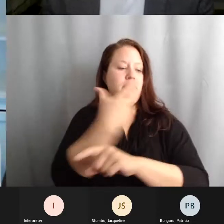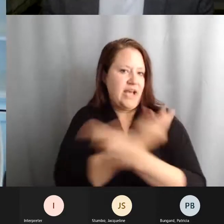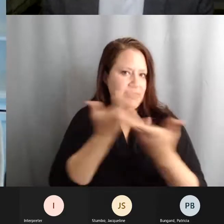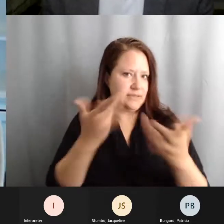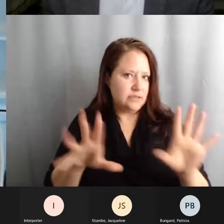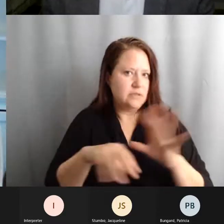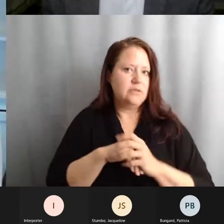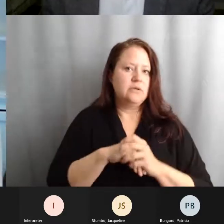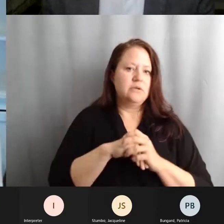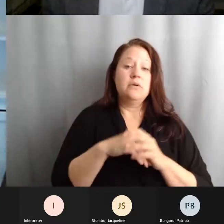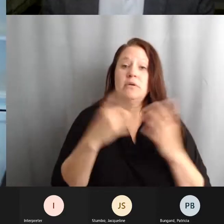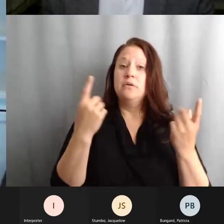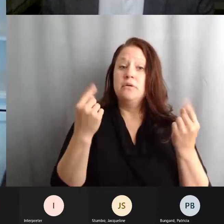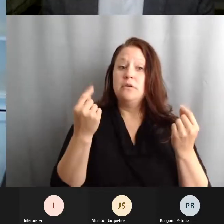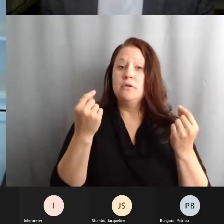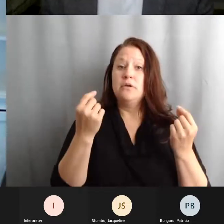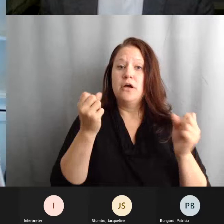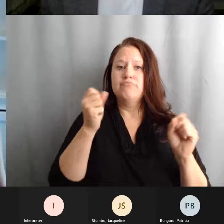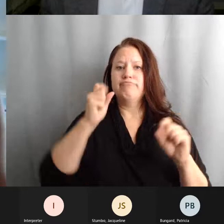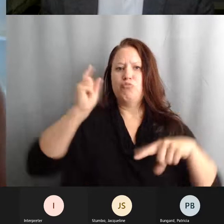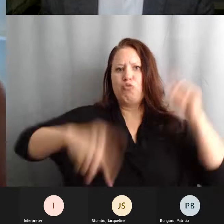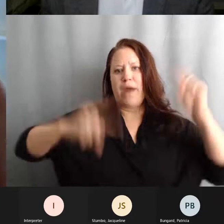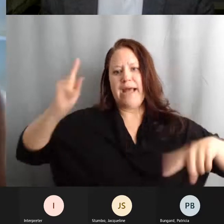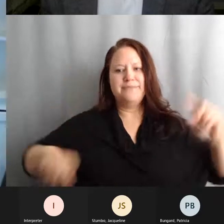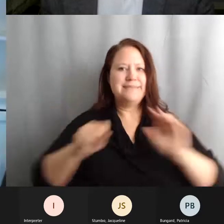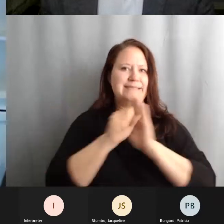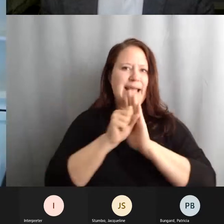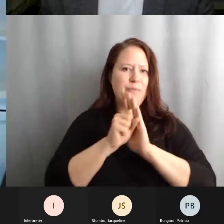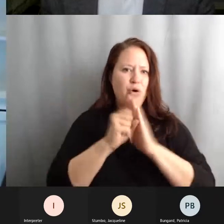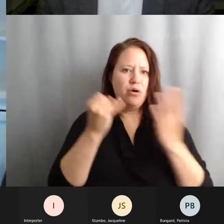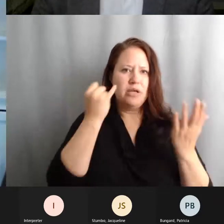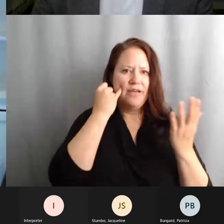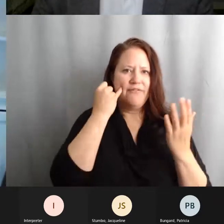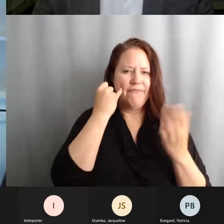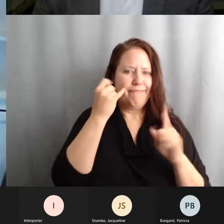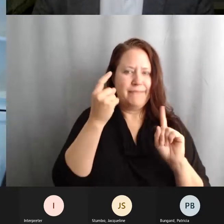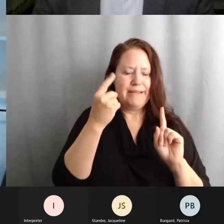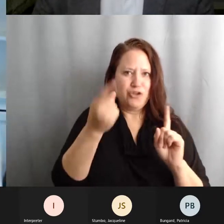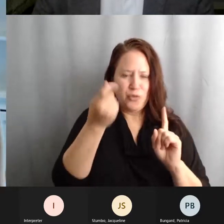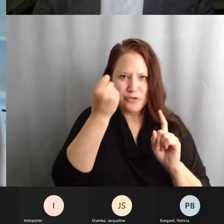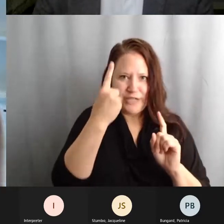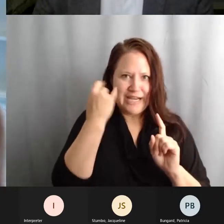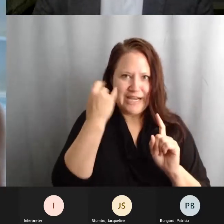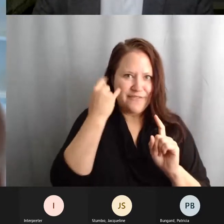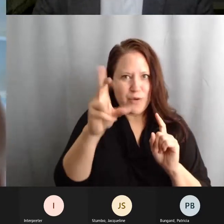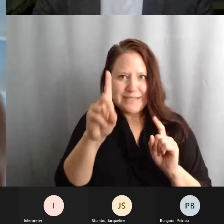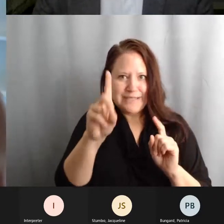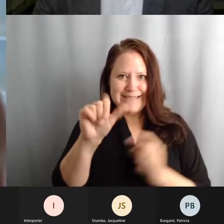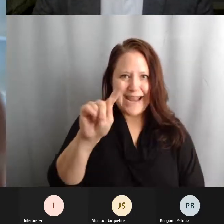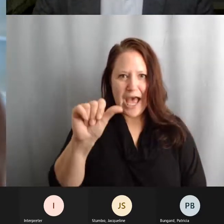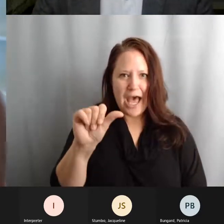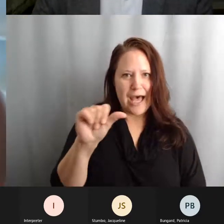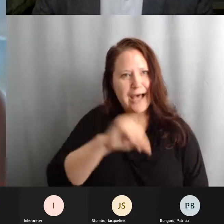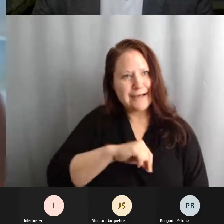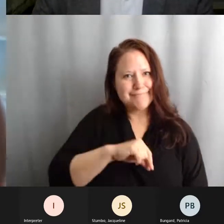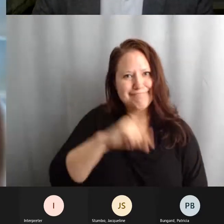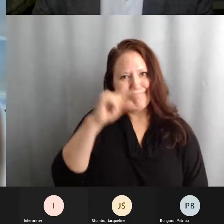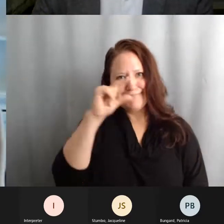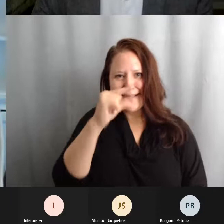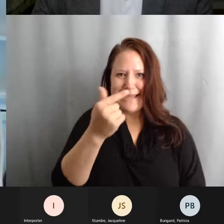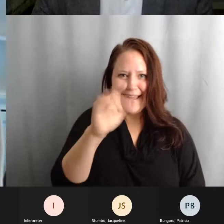run it as a stratified random sample, if that means anything to you data geeks on the call, but what we'll do is pull a random